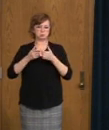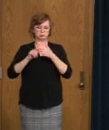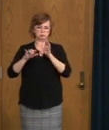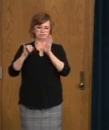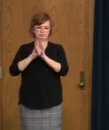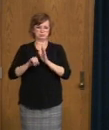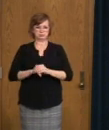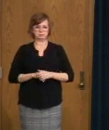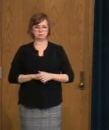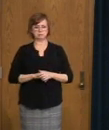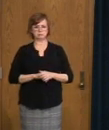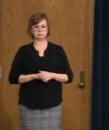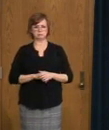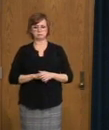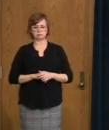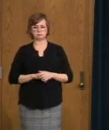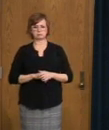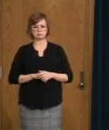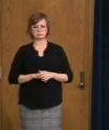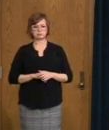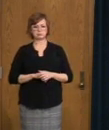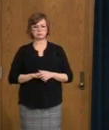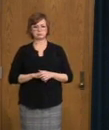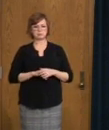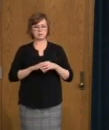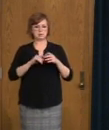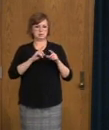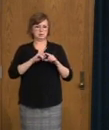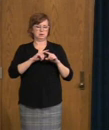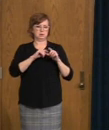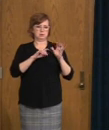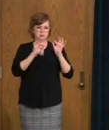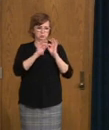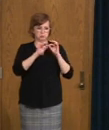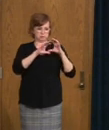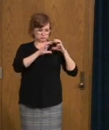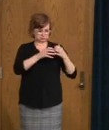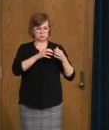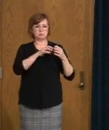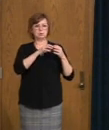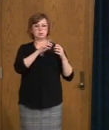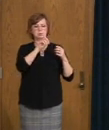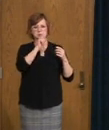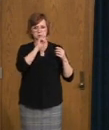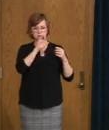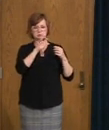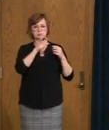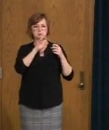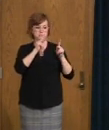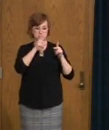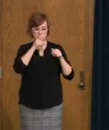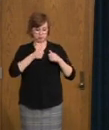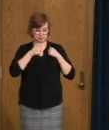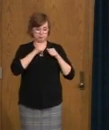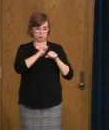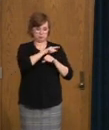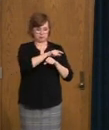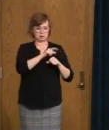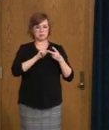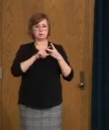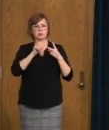cohort, long-term care residents, personal care home residents and staff, and frontline healthcare providers working in COVID